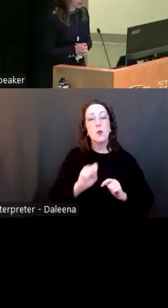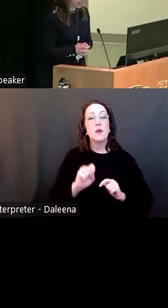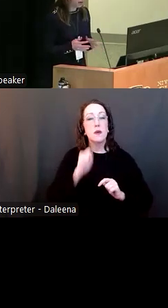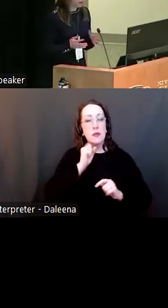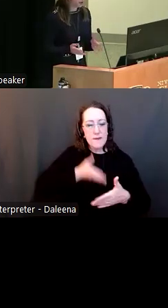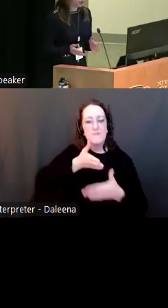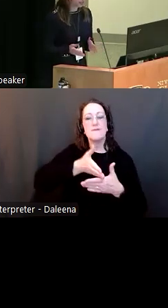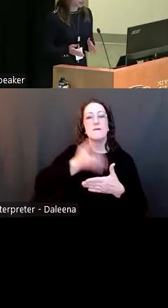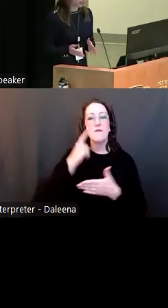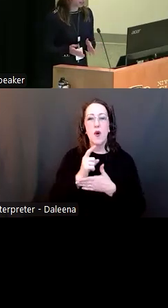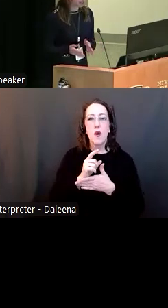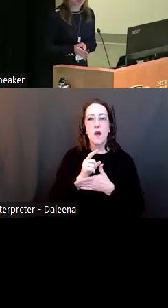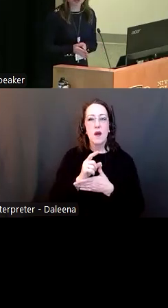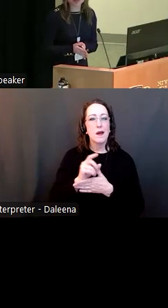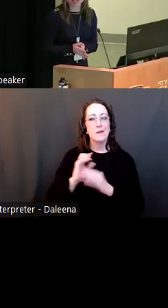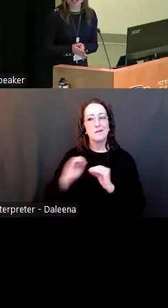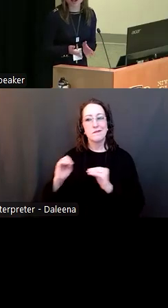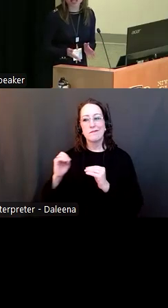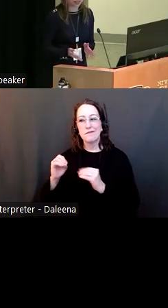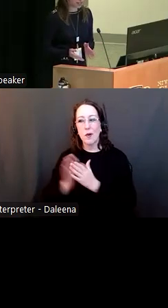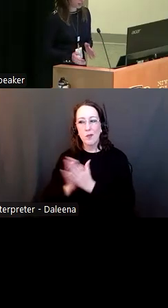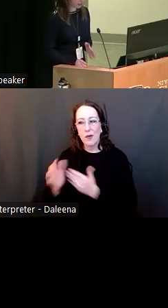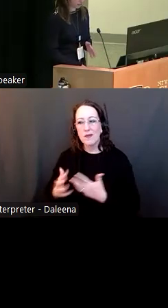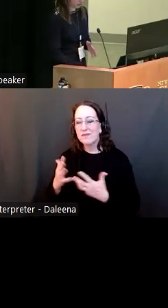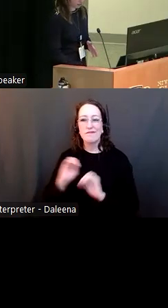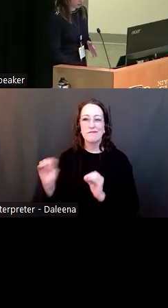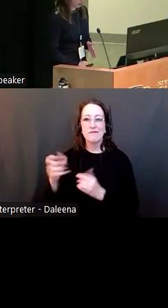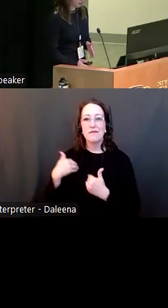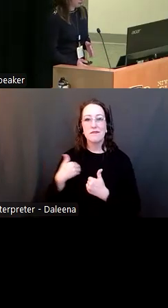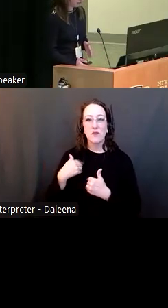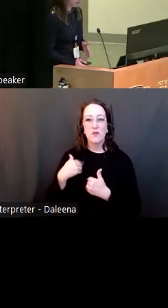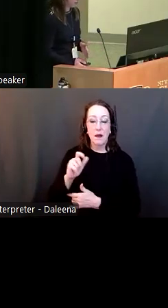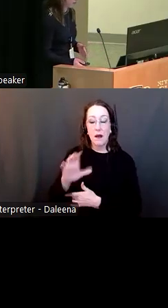for amotivation symptoms in psychotic illness.